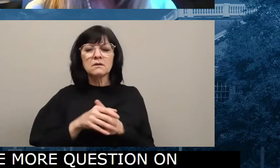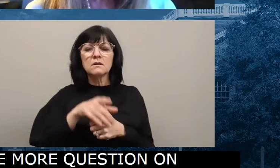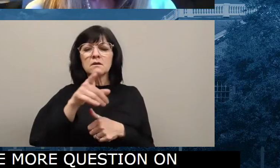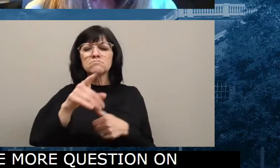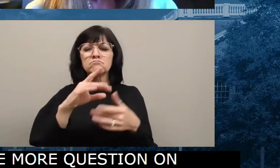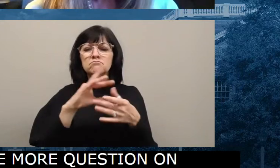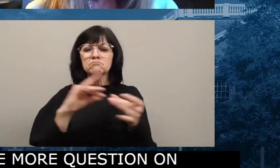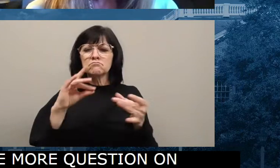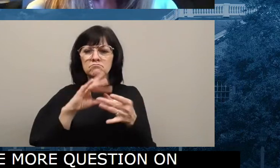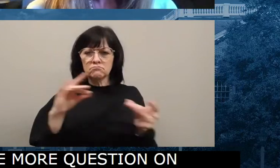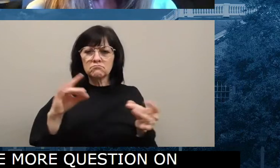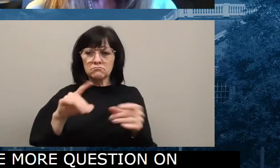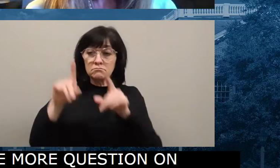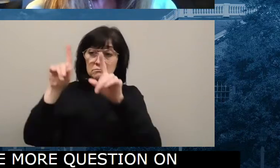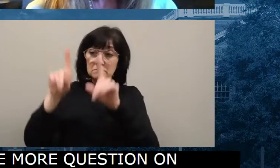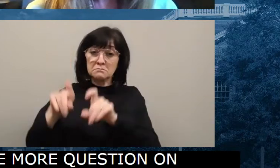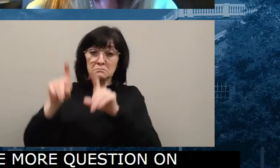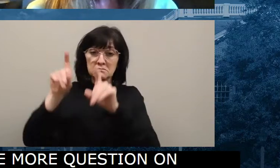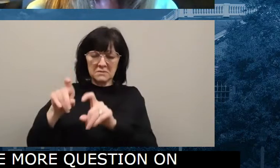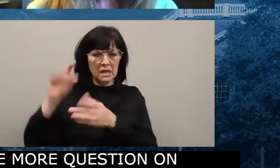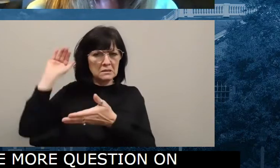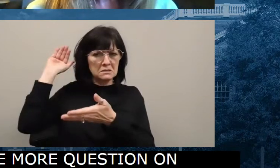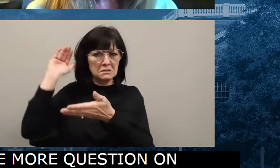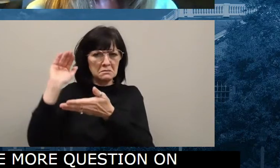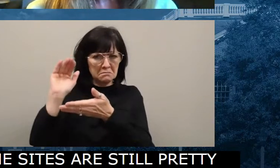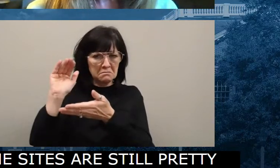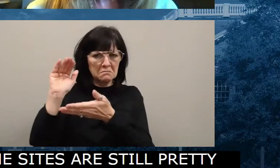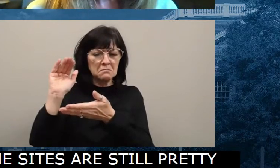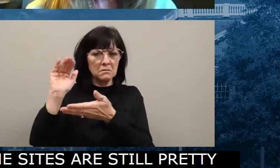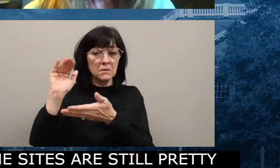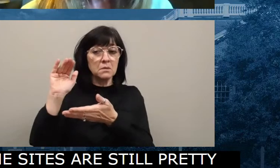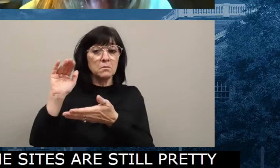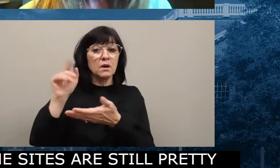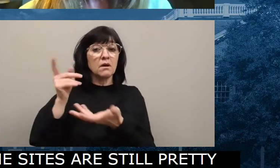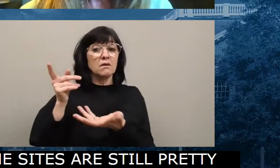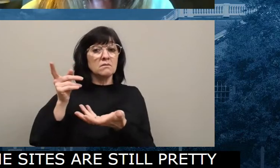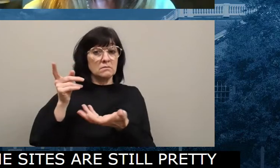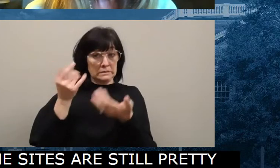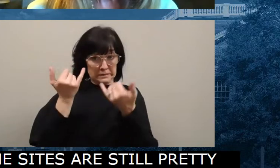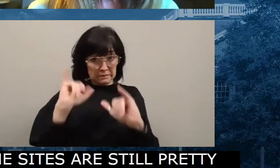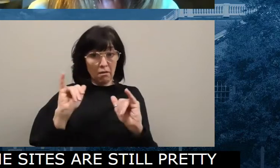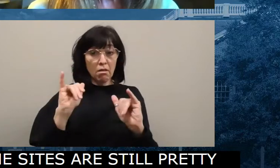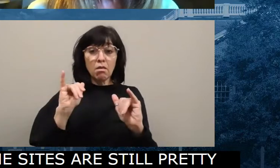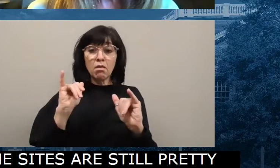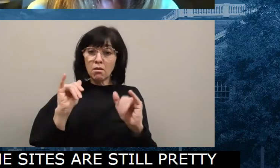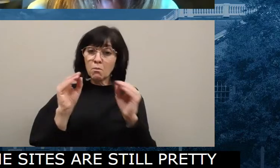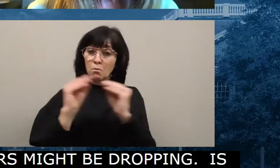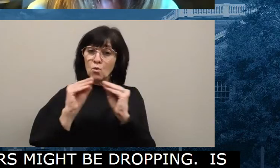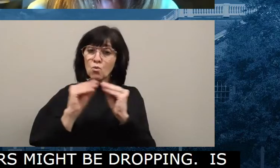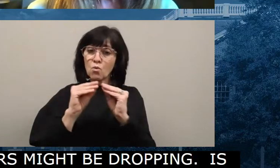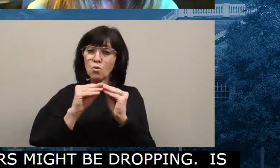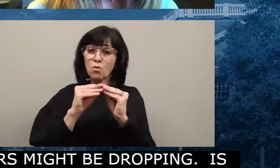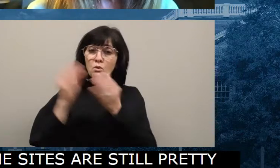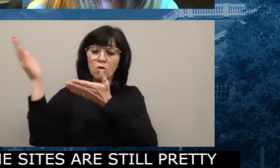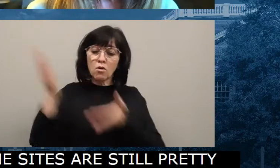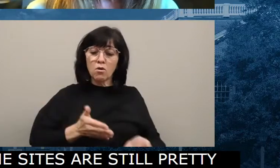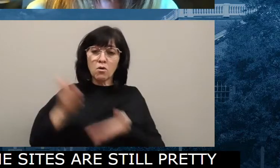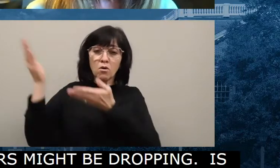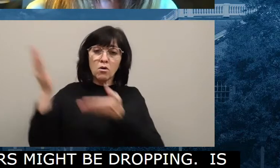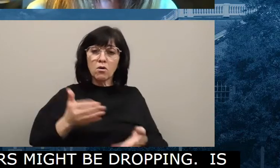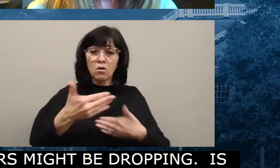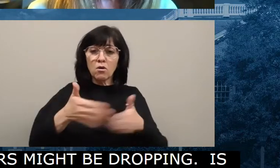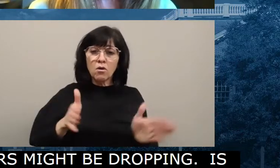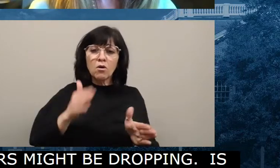the numbers might be dropping. Is the demand still there for the at-home tests? Are those still rolling out?